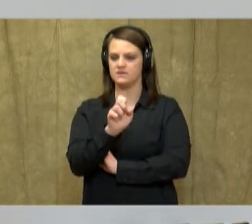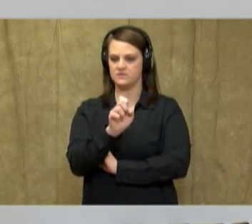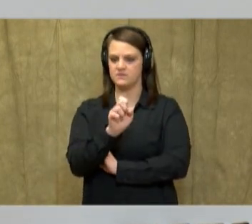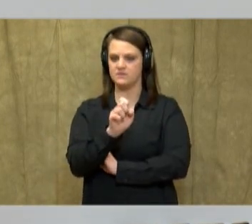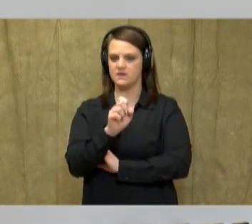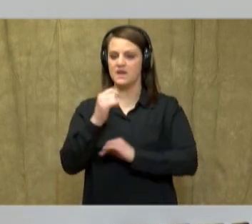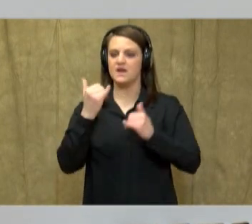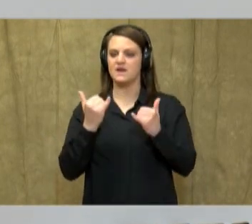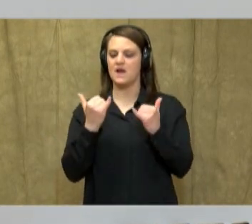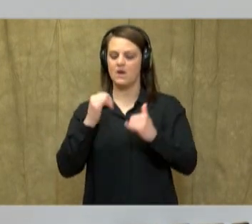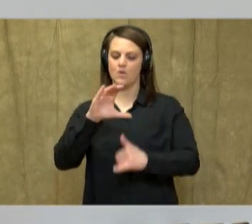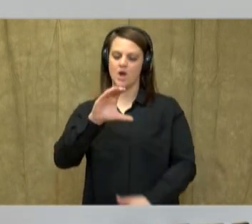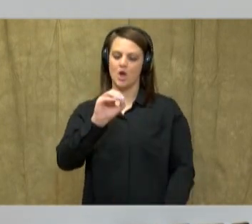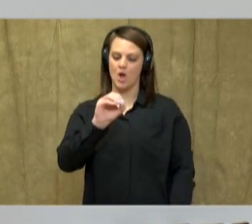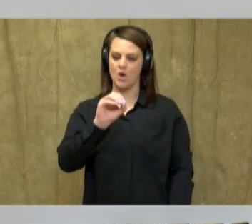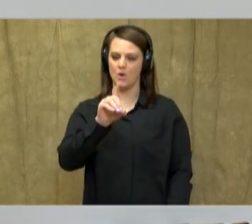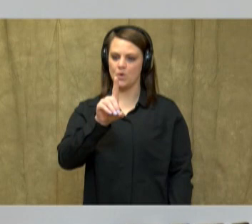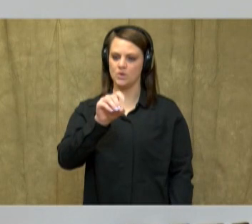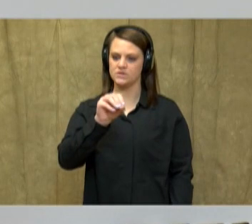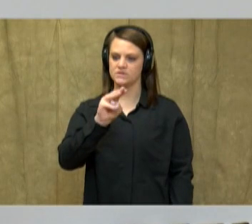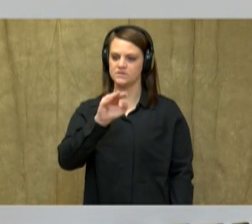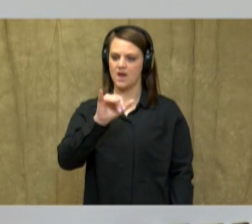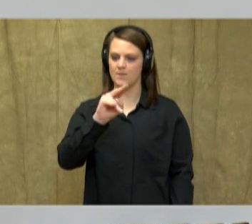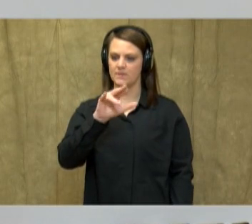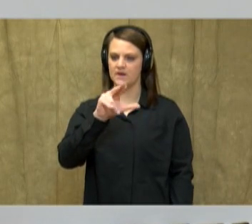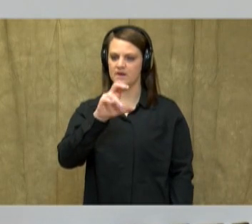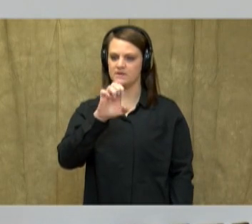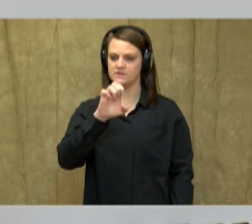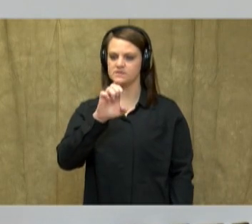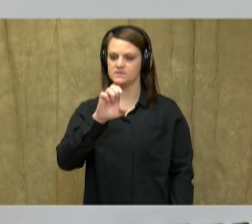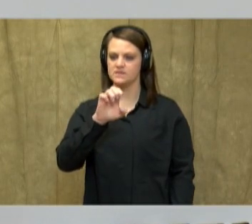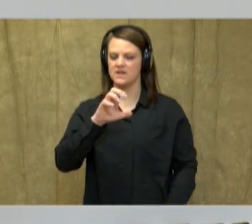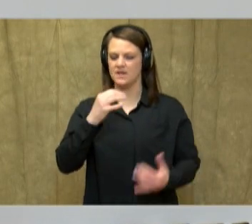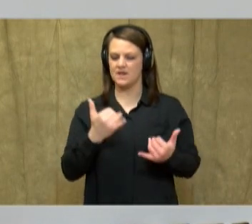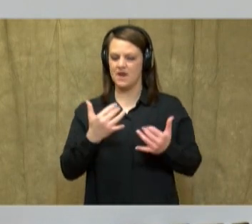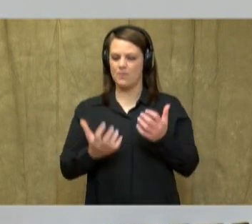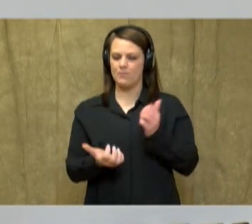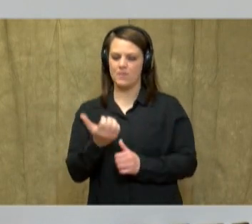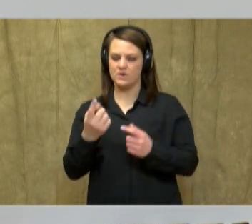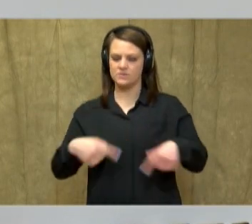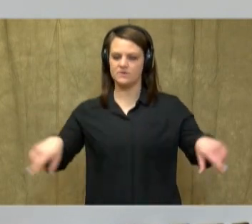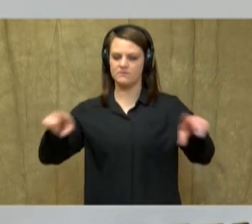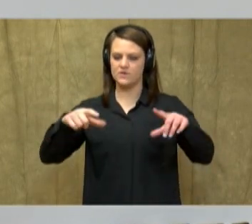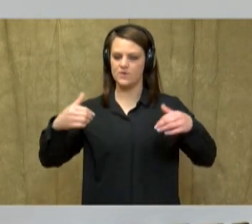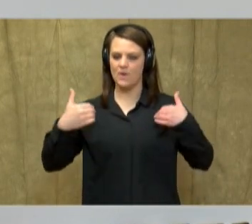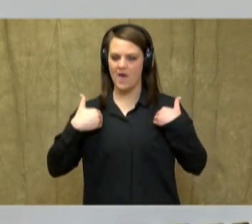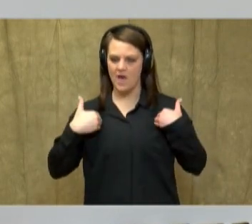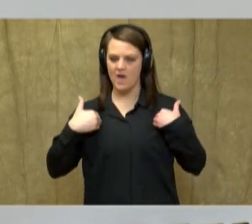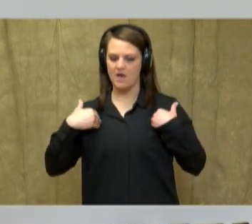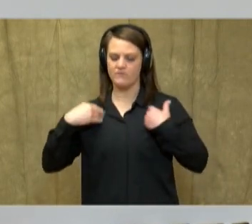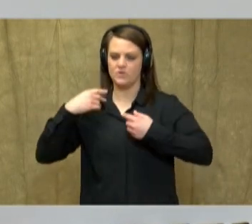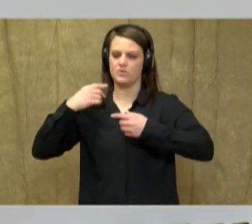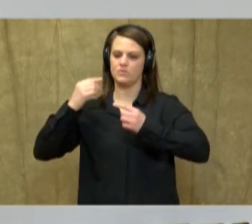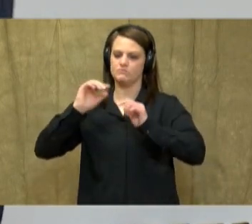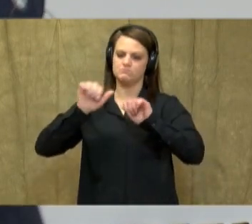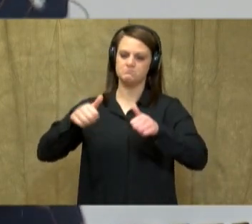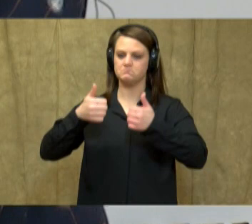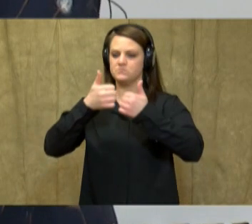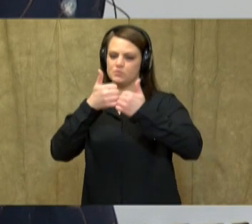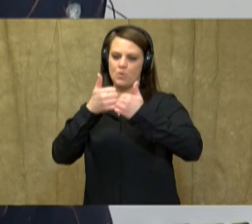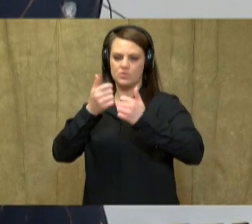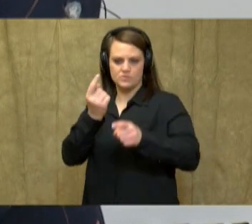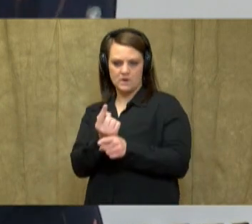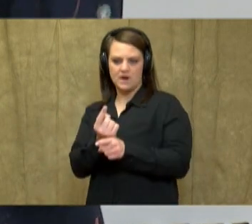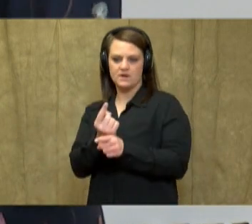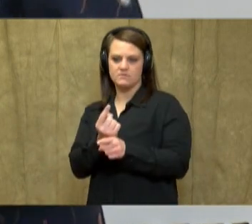Now, codominance. All right. A lot of y'all are members of sports teams, and you have captains and co-captains, right? They're your two leaders. If